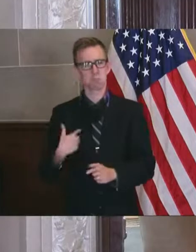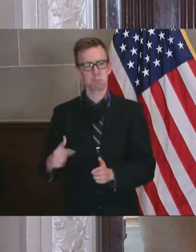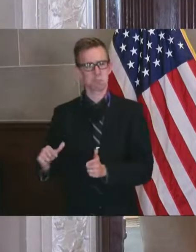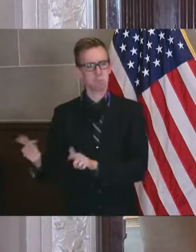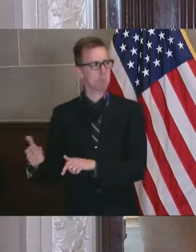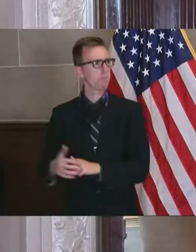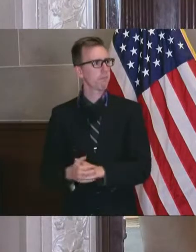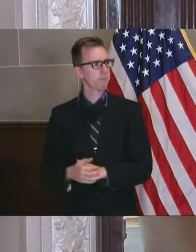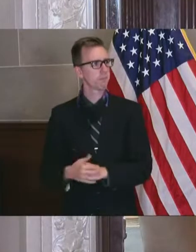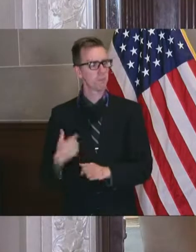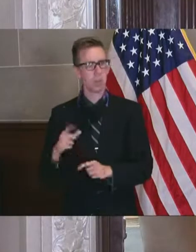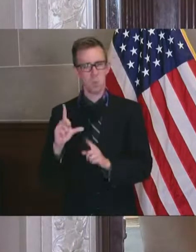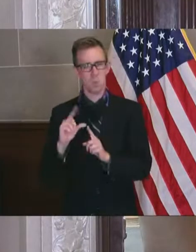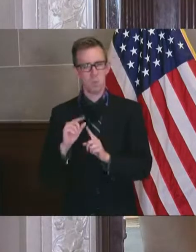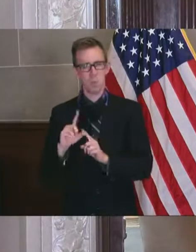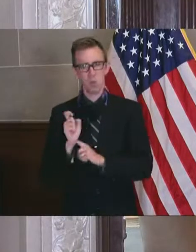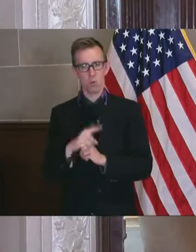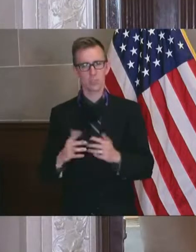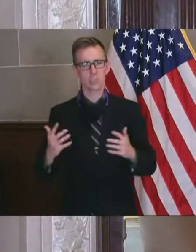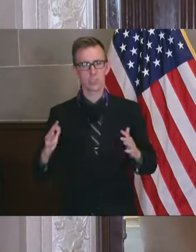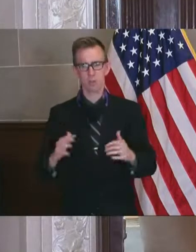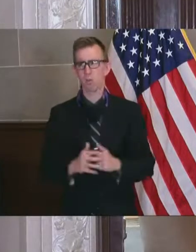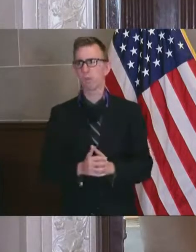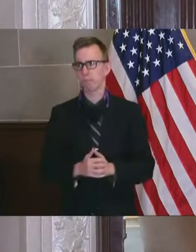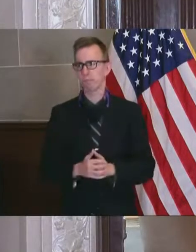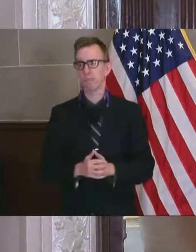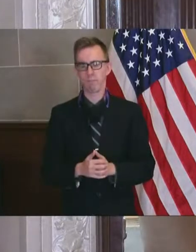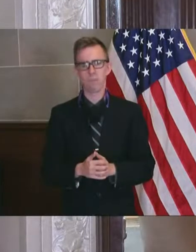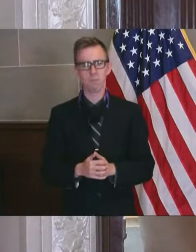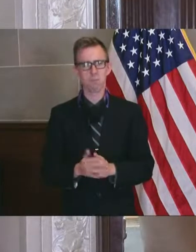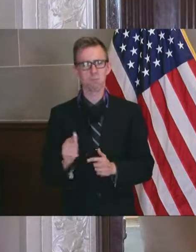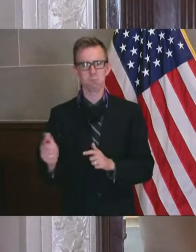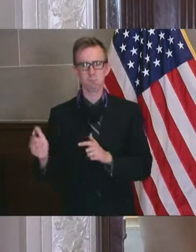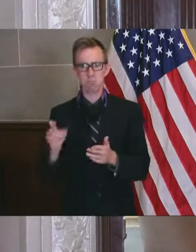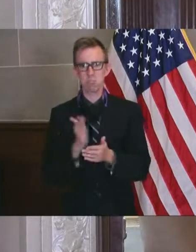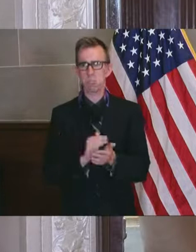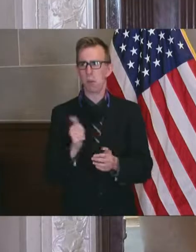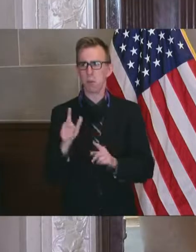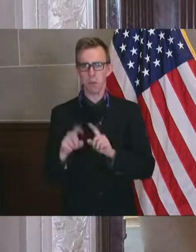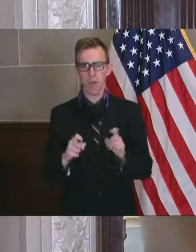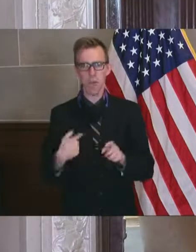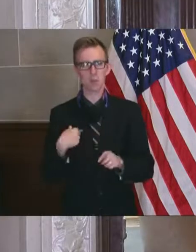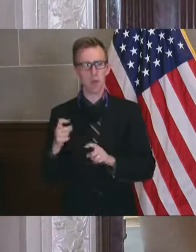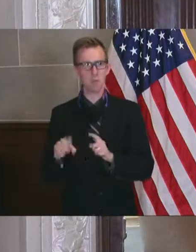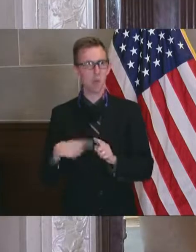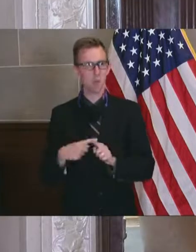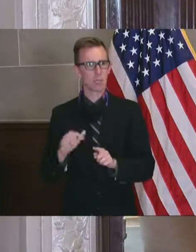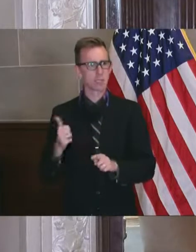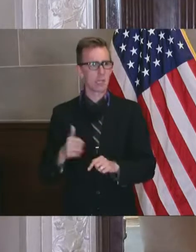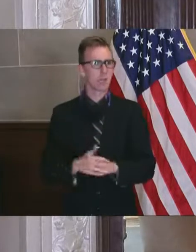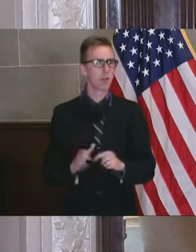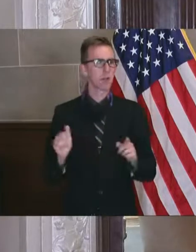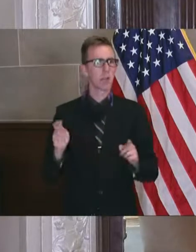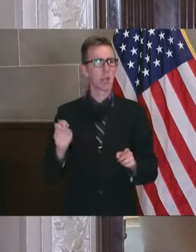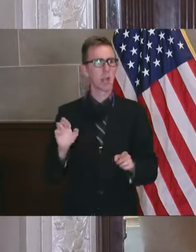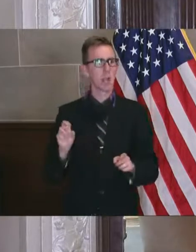let me just say this. Yeah, let's move around, let some of the rest of them ask questions. We've asked about 10 questions here